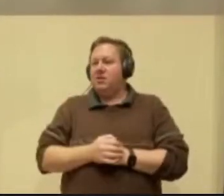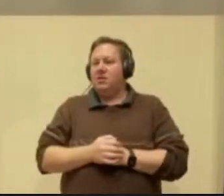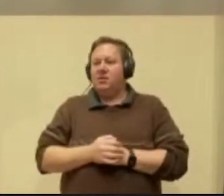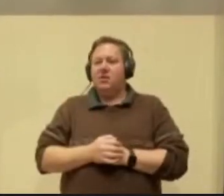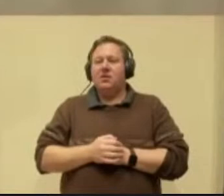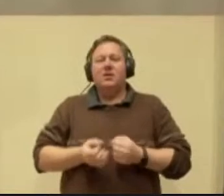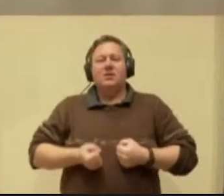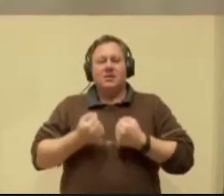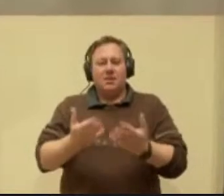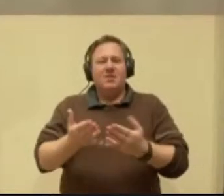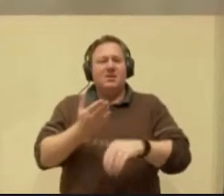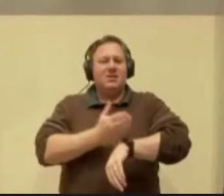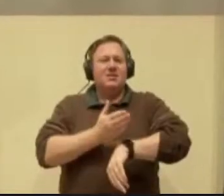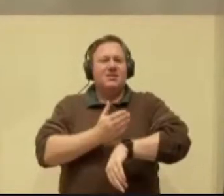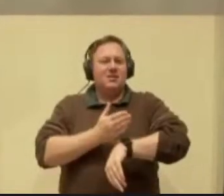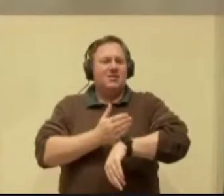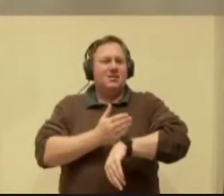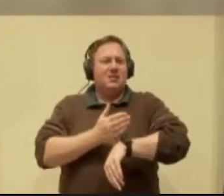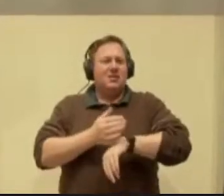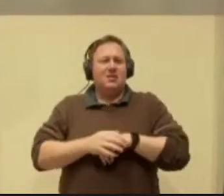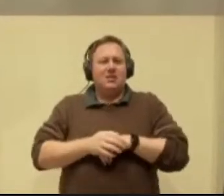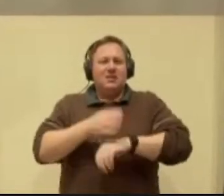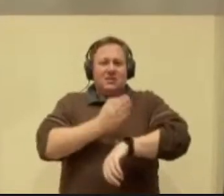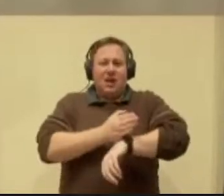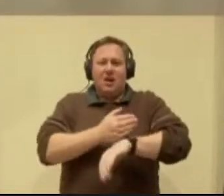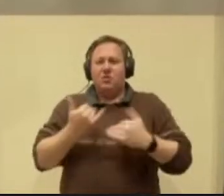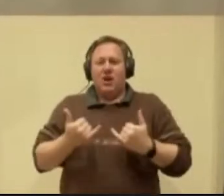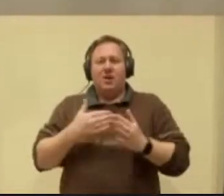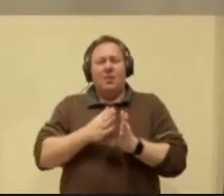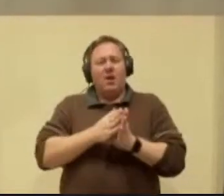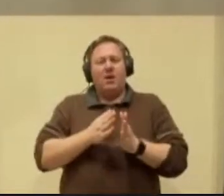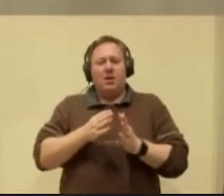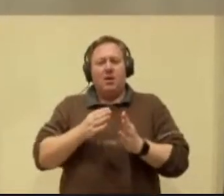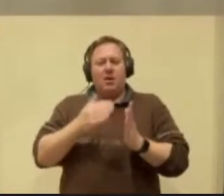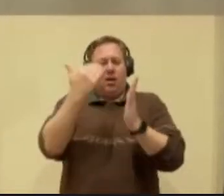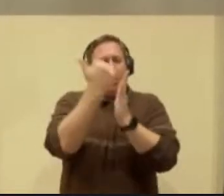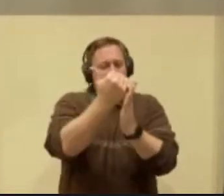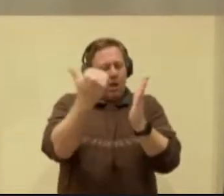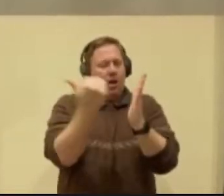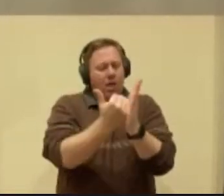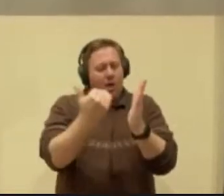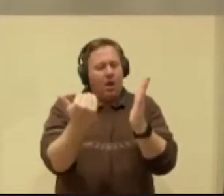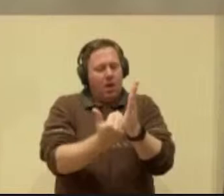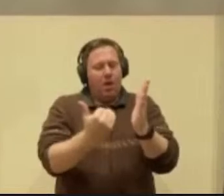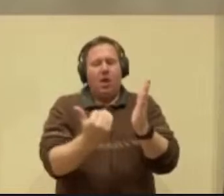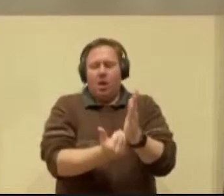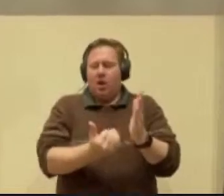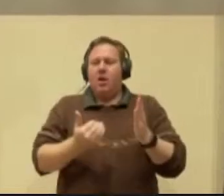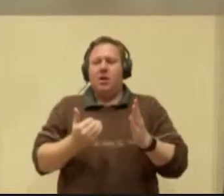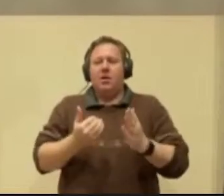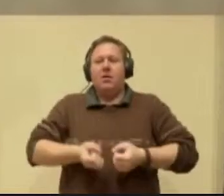and for the sake of time i will deviate a bit from following the presentation that is being tabled